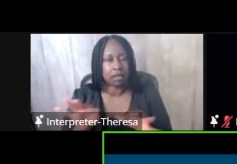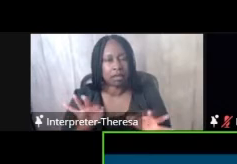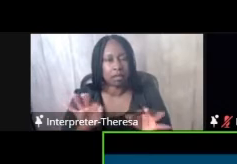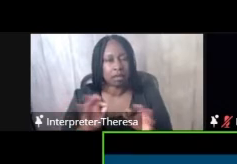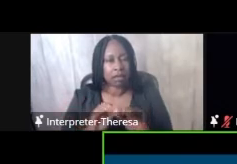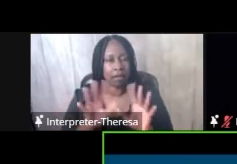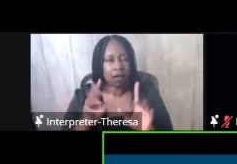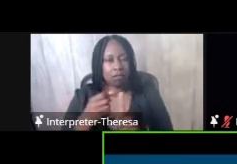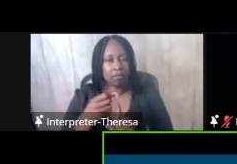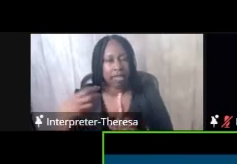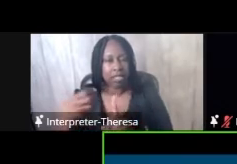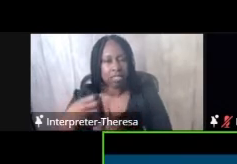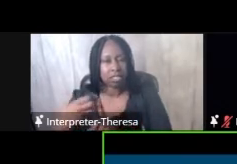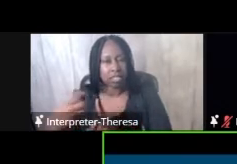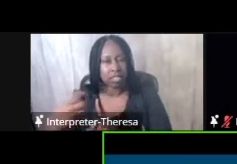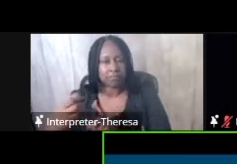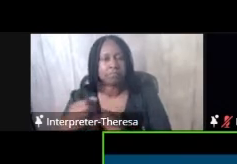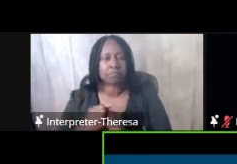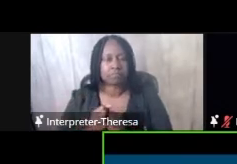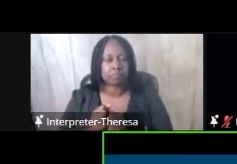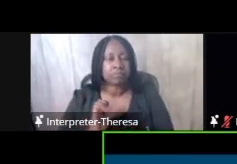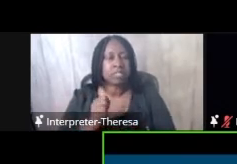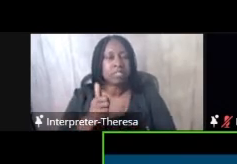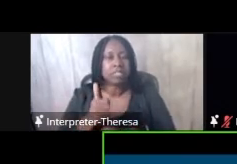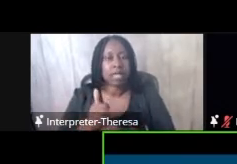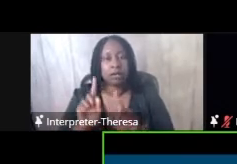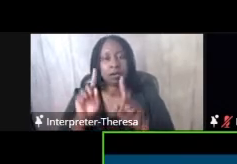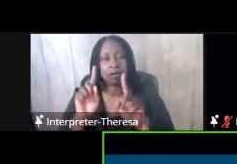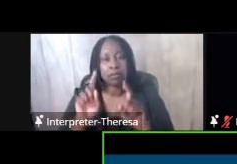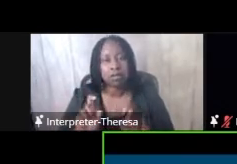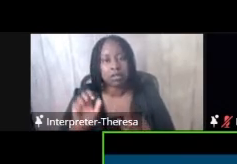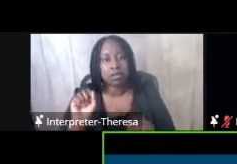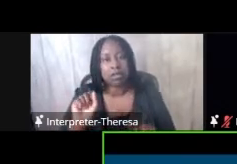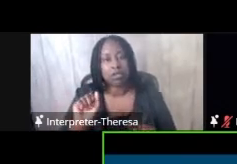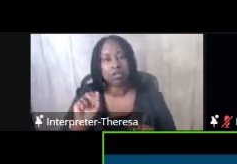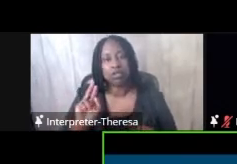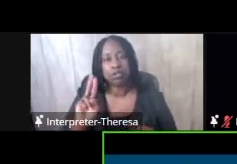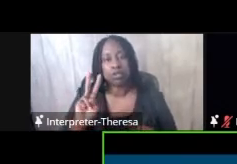that survey that we sent to you and